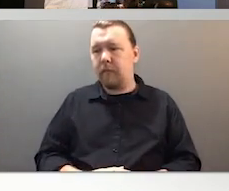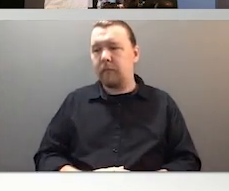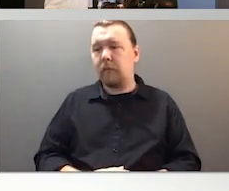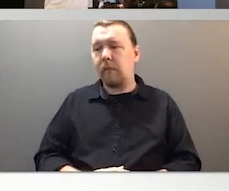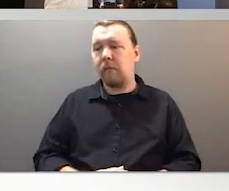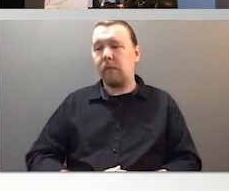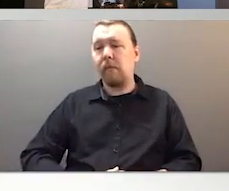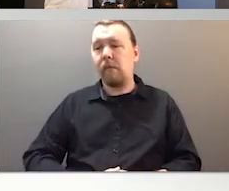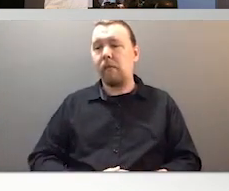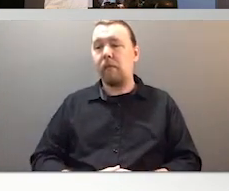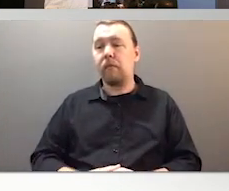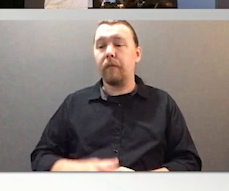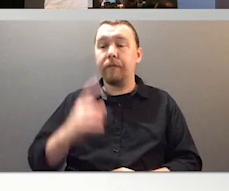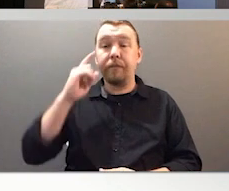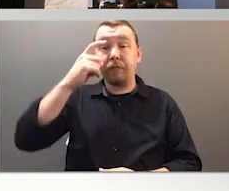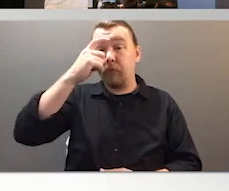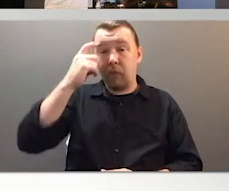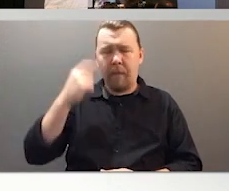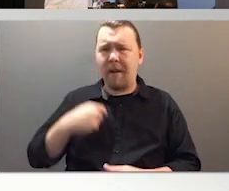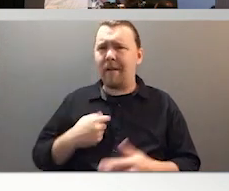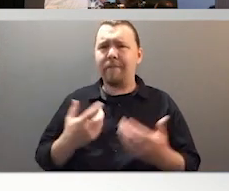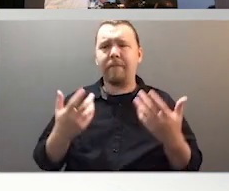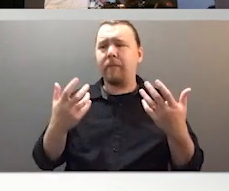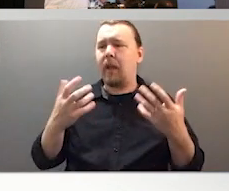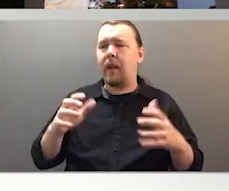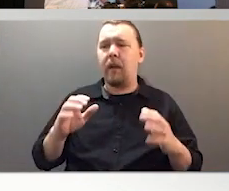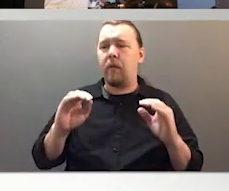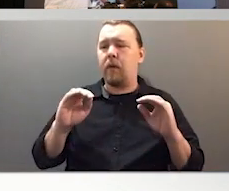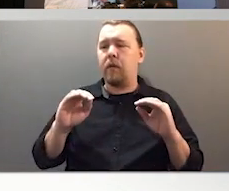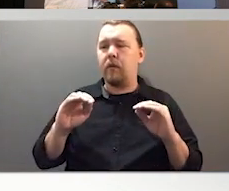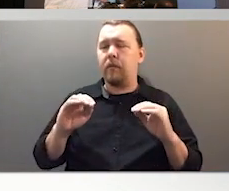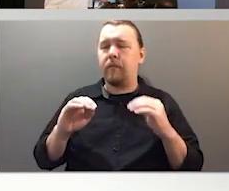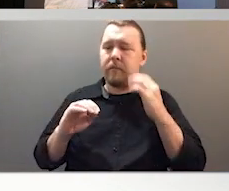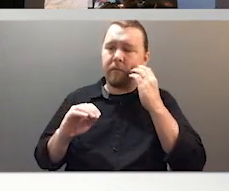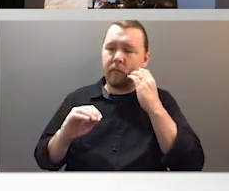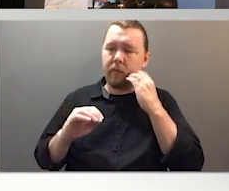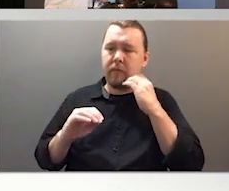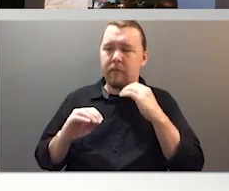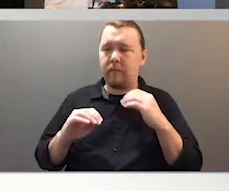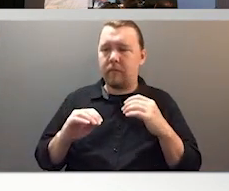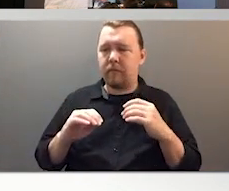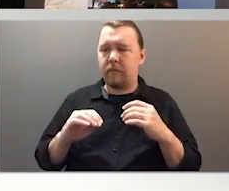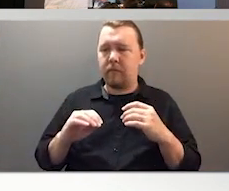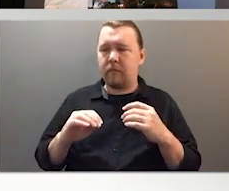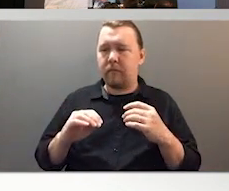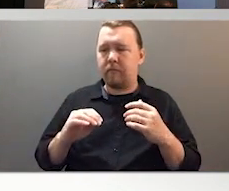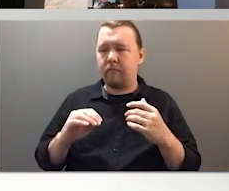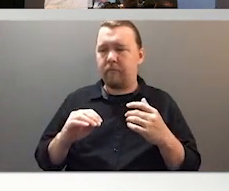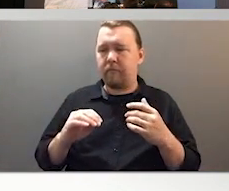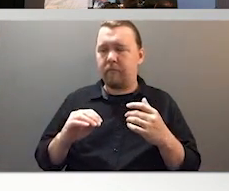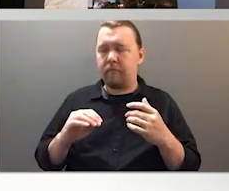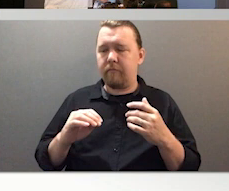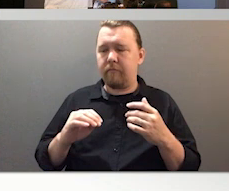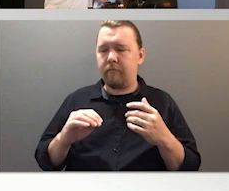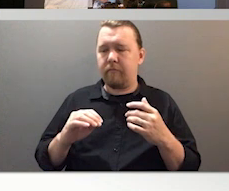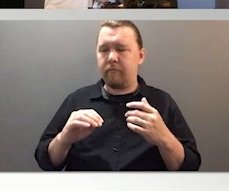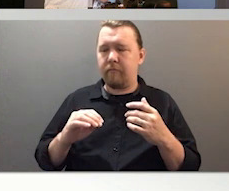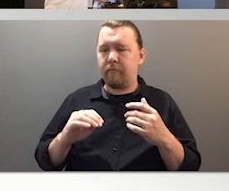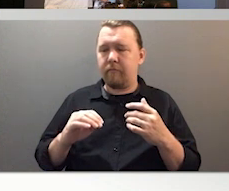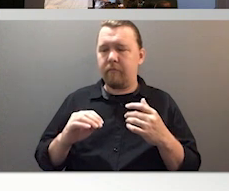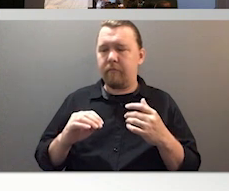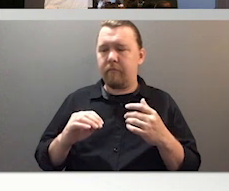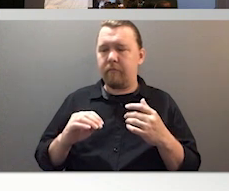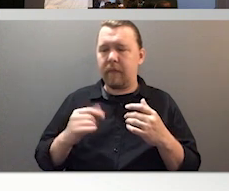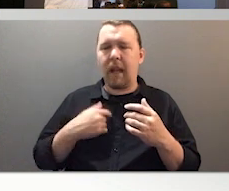So trauma, I didn't want to put an individual photo on here just for the sake of privacy,